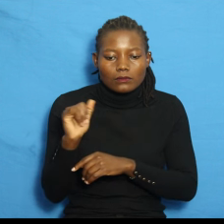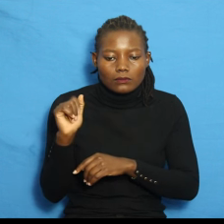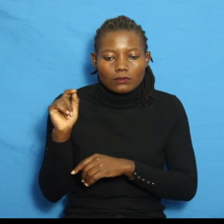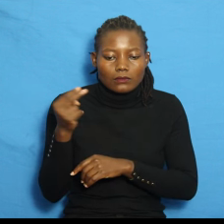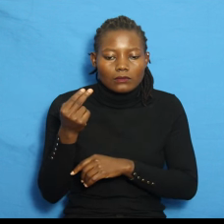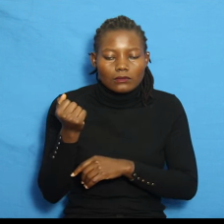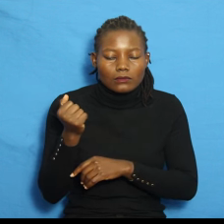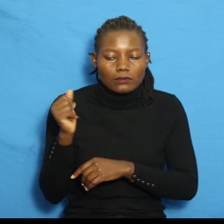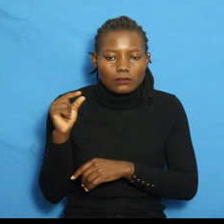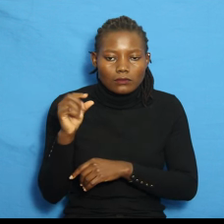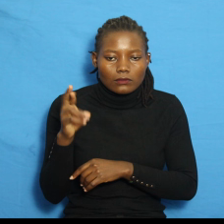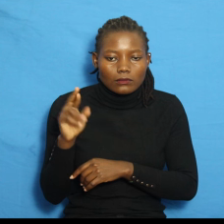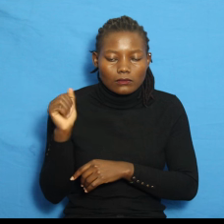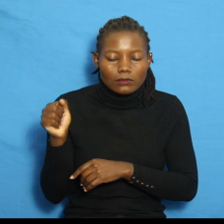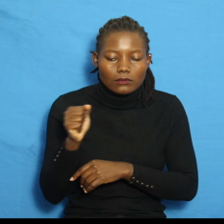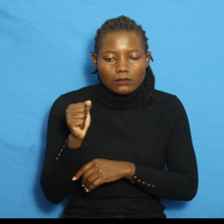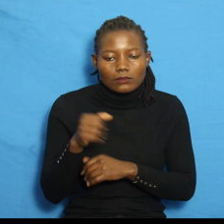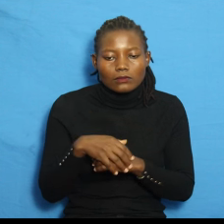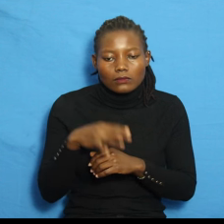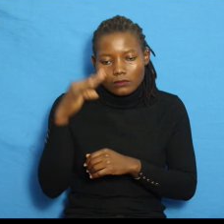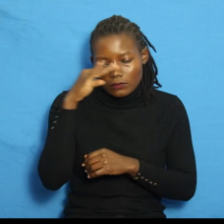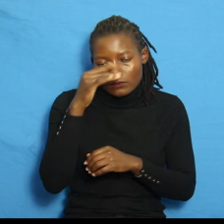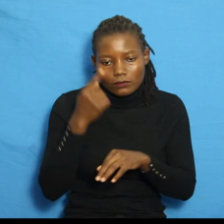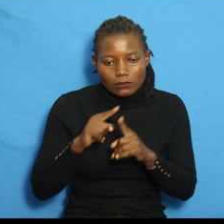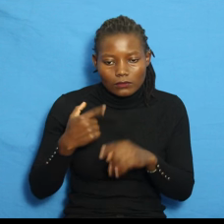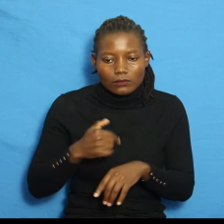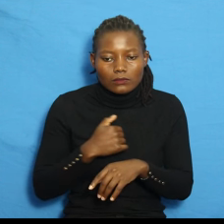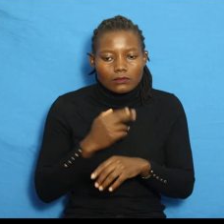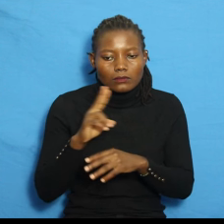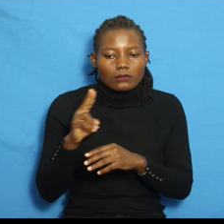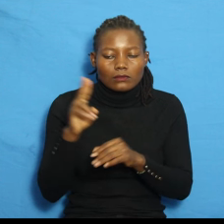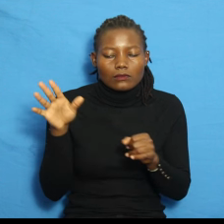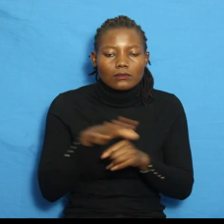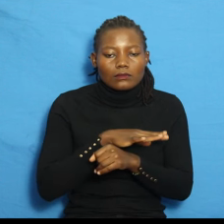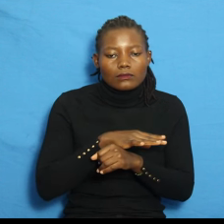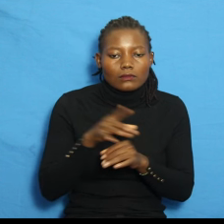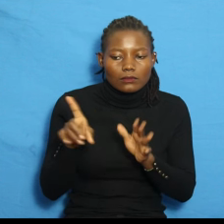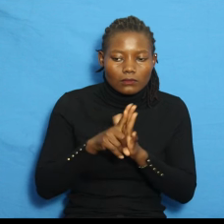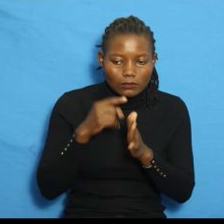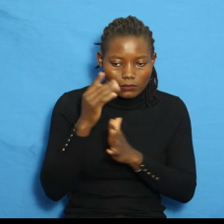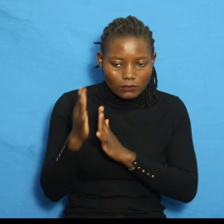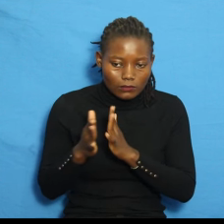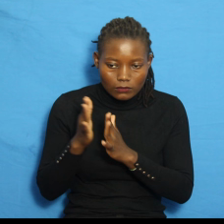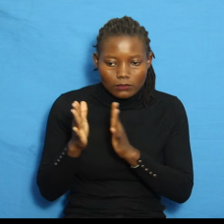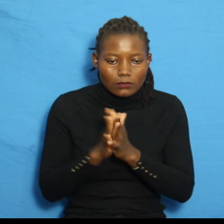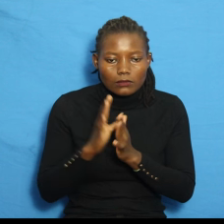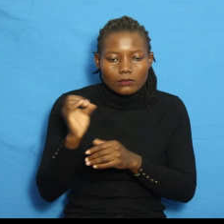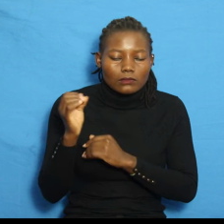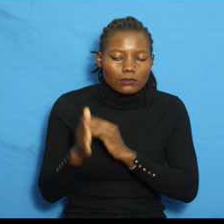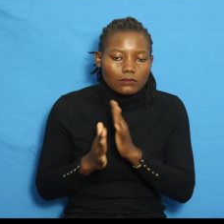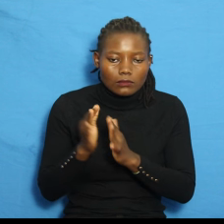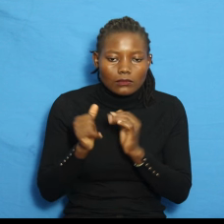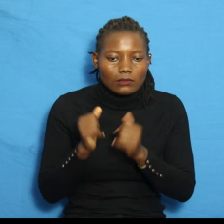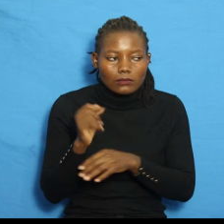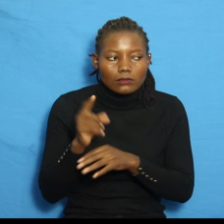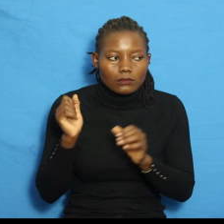right triangles and also the Pythagoras theorem. But you also have a useful trigonometric relations or the